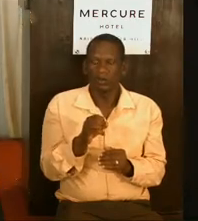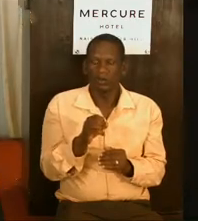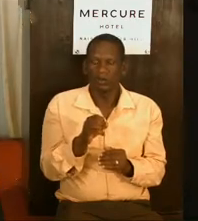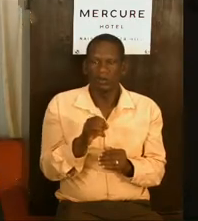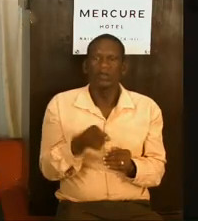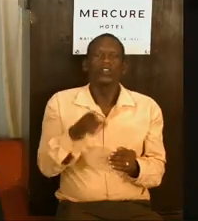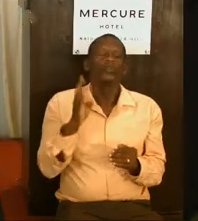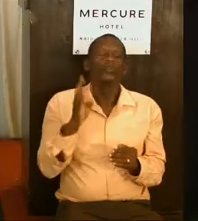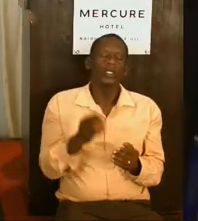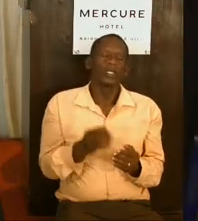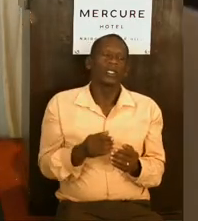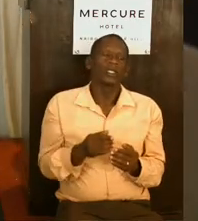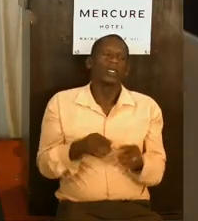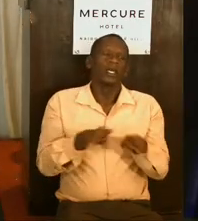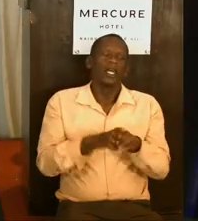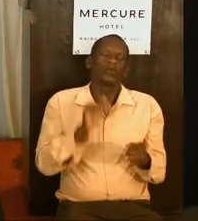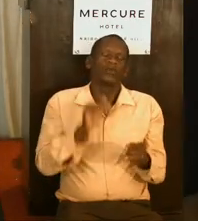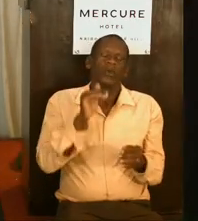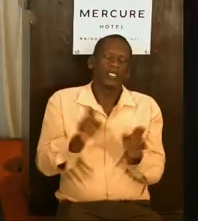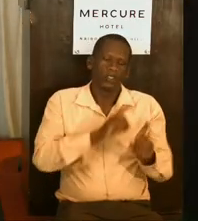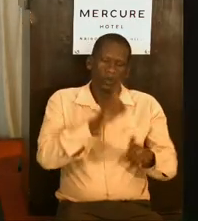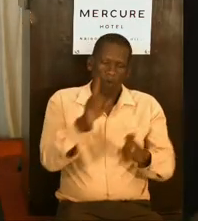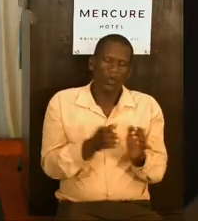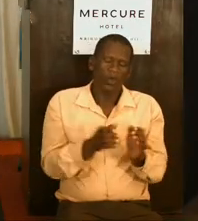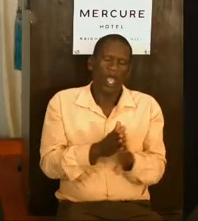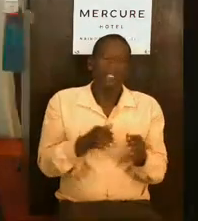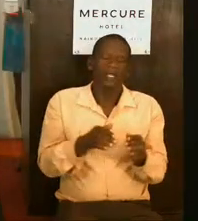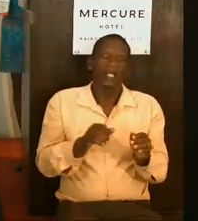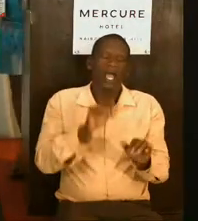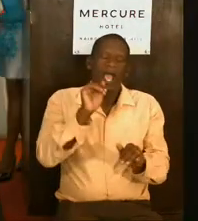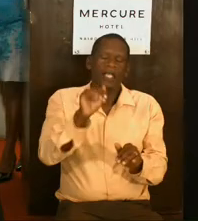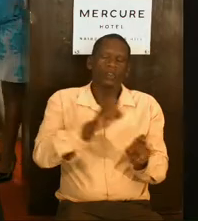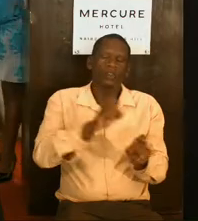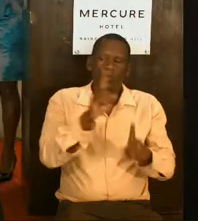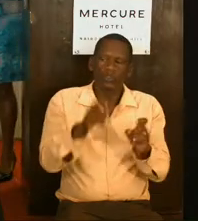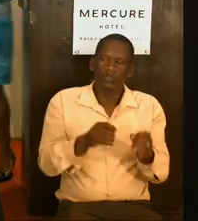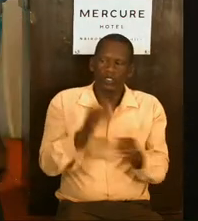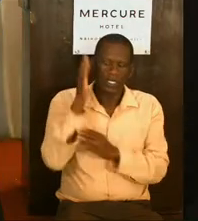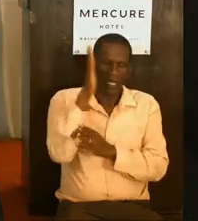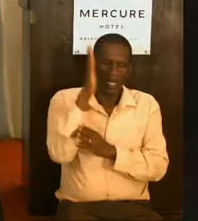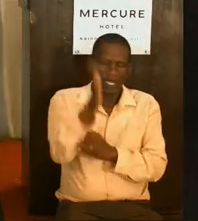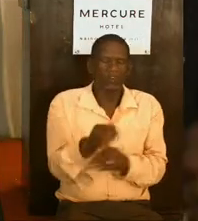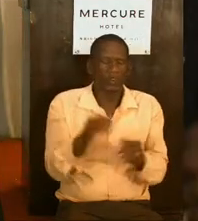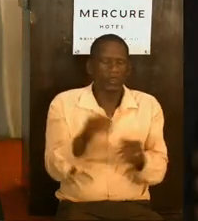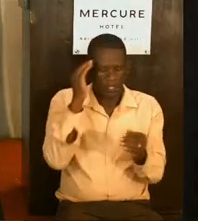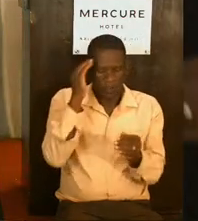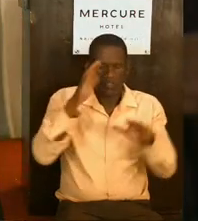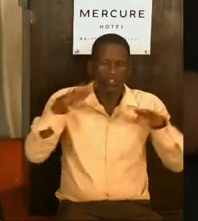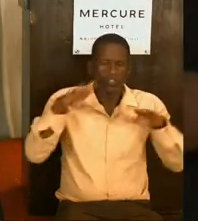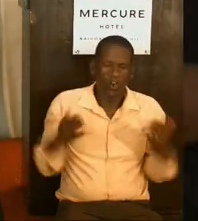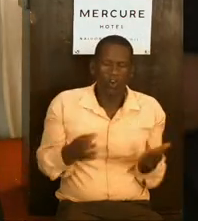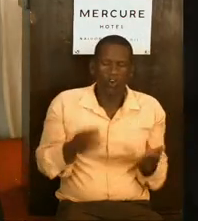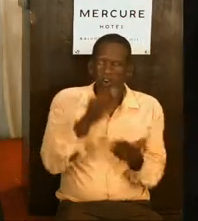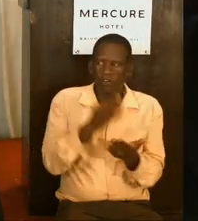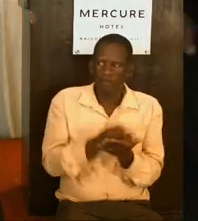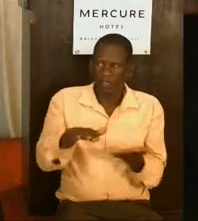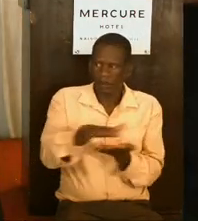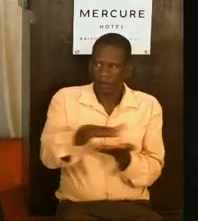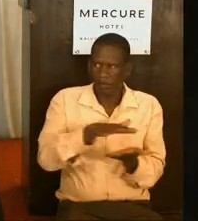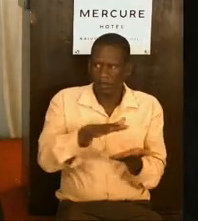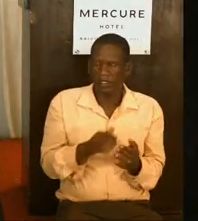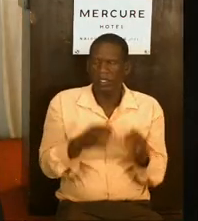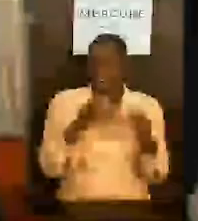you will I mean as you ask questions they will either be directed to the education or the fifth best